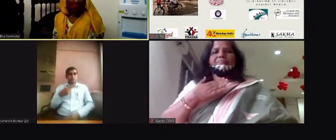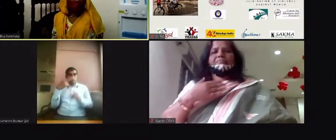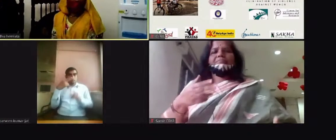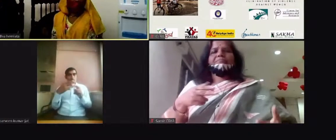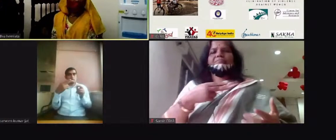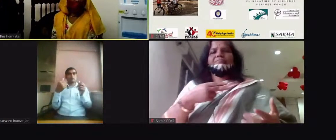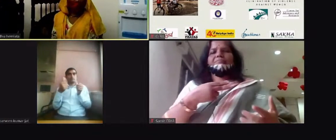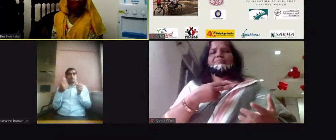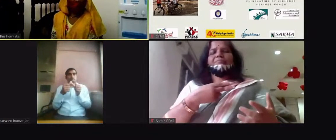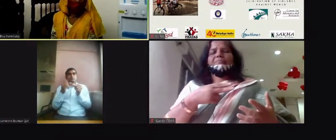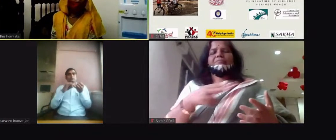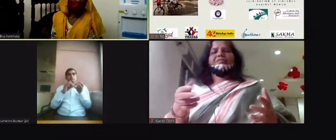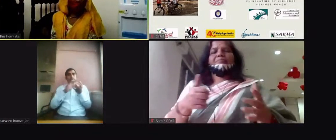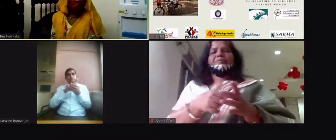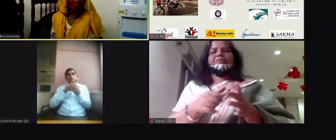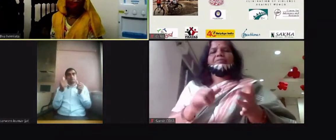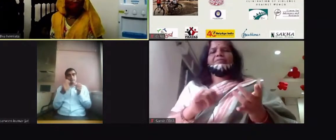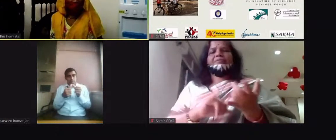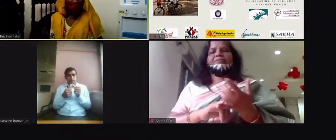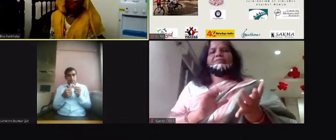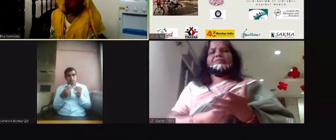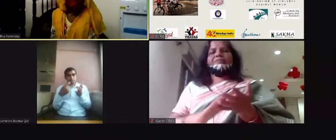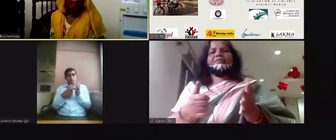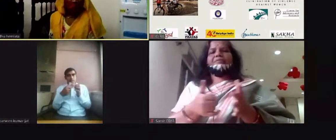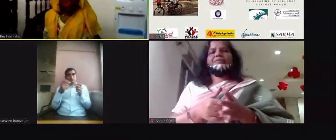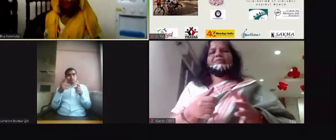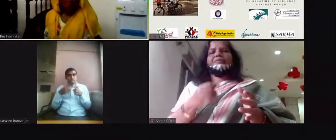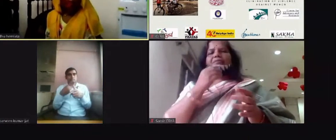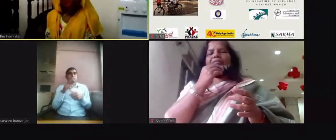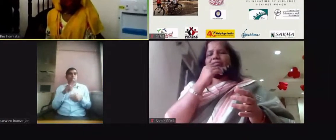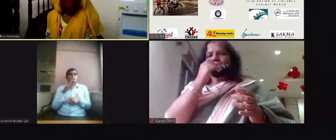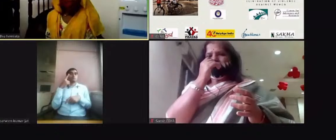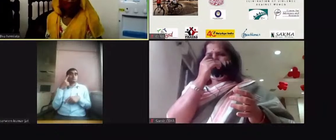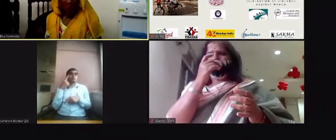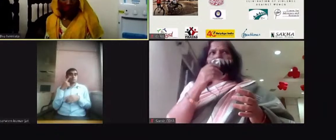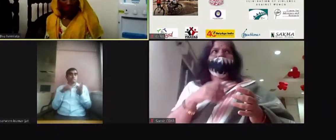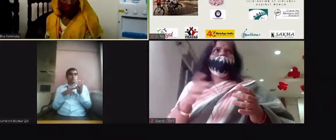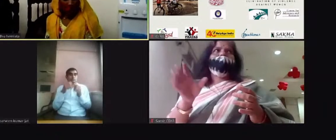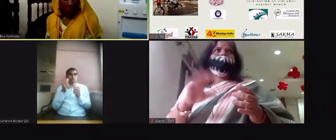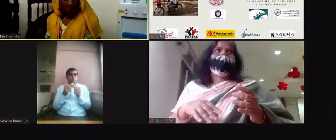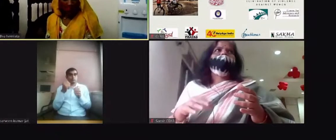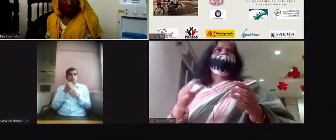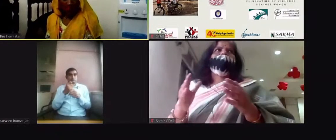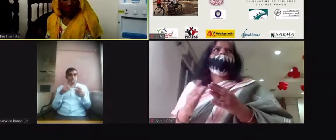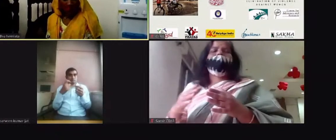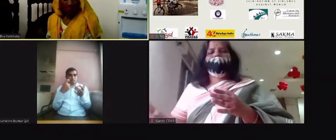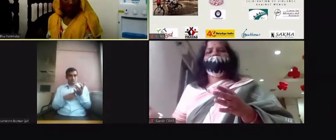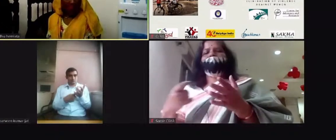Her name is Asha, and she's from Rajiv Nagar Kachi Basti.